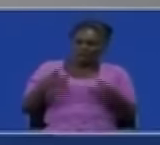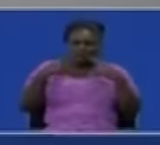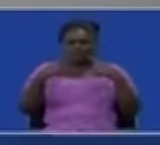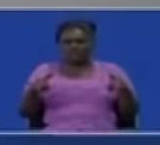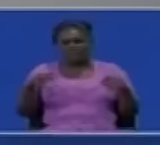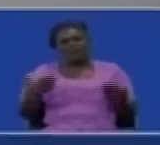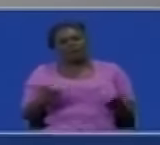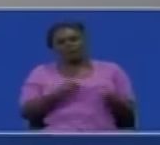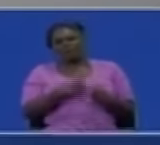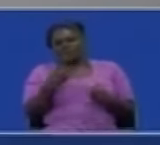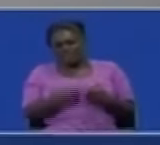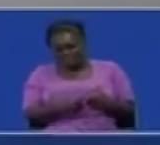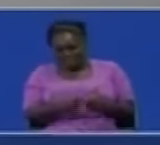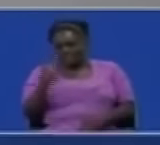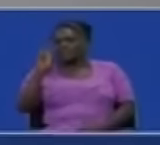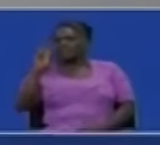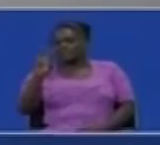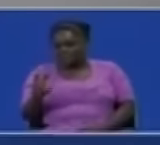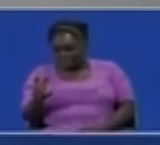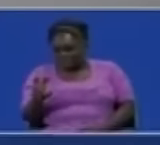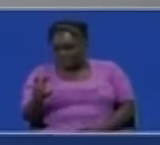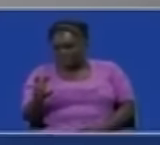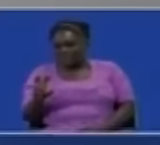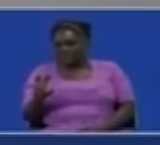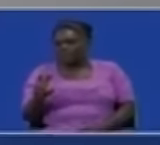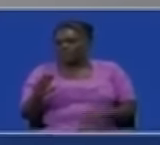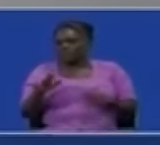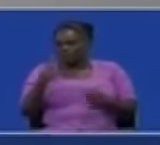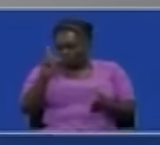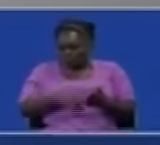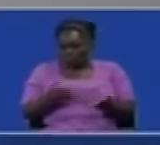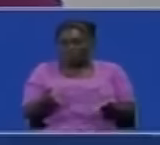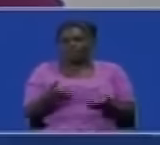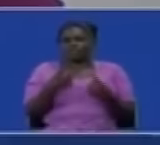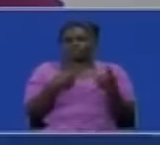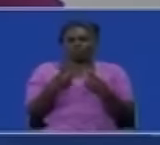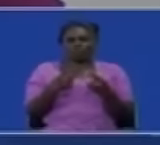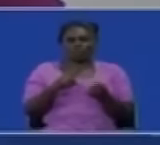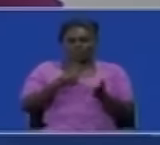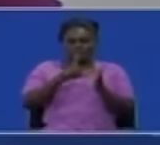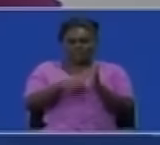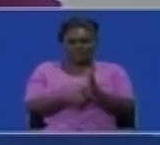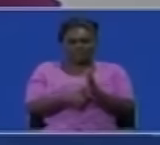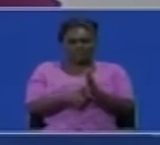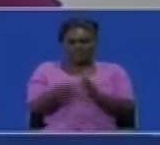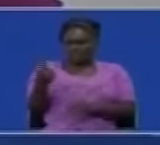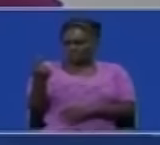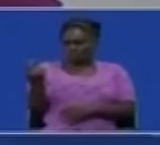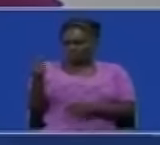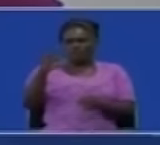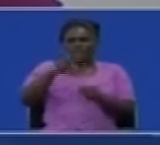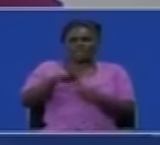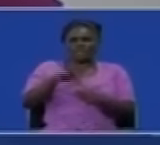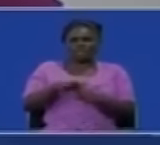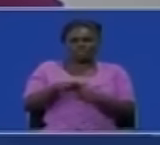worked then. Right. And then you can see that there's a flawed argument in what's being talked about. Now. Okay, and we'll come back and speak about those twin by-elections,